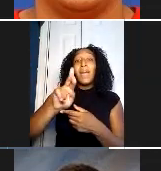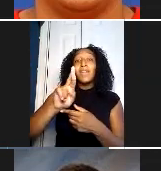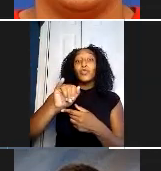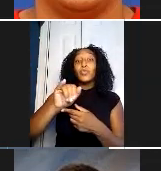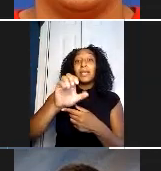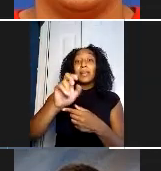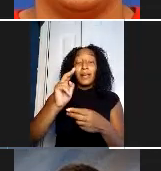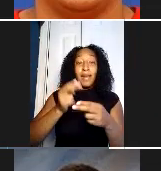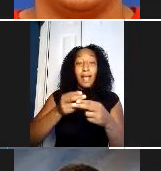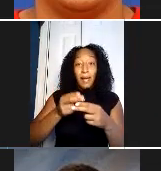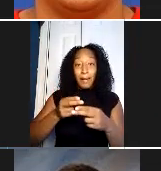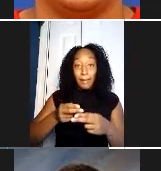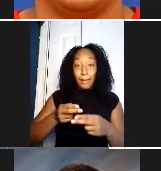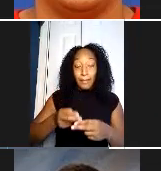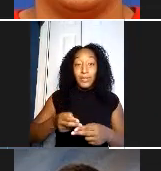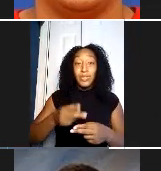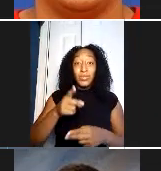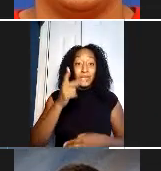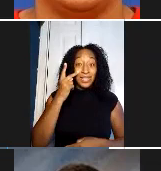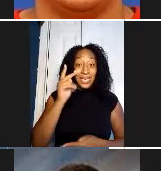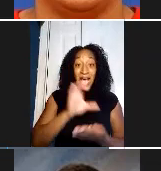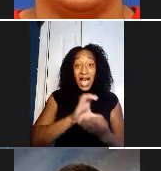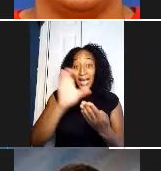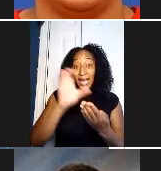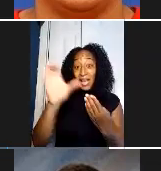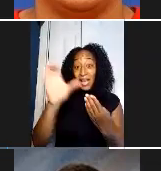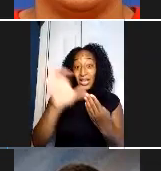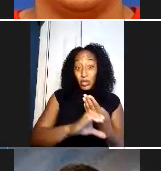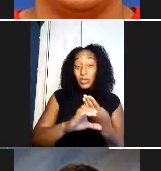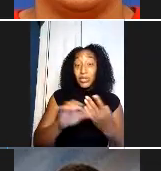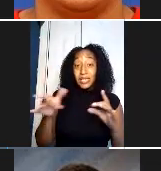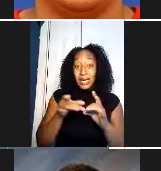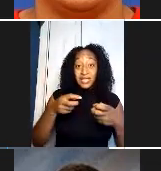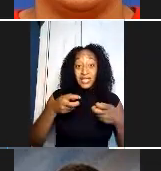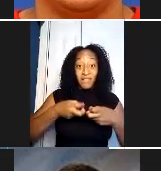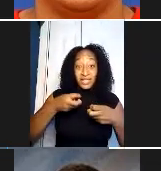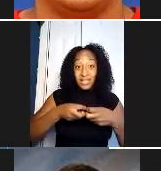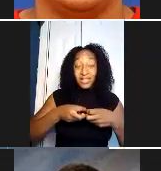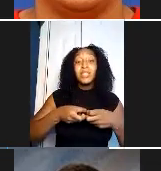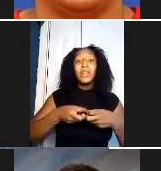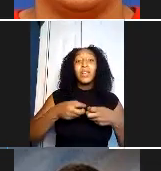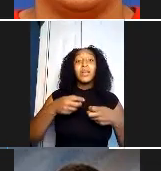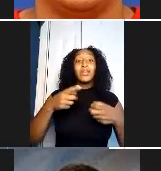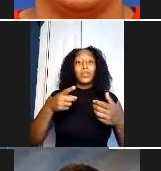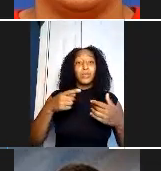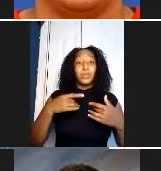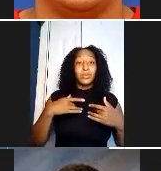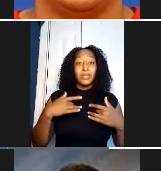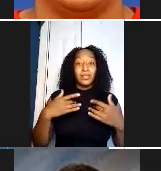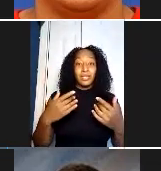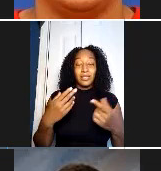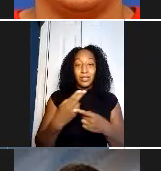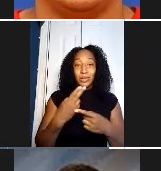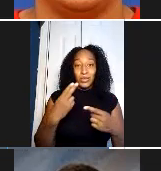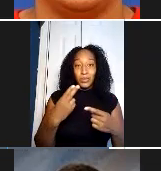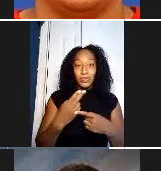Actually, you'll be using a whole lot fewer of these metric prefixes. And here's the thing,